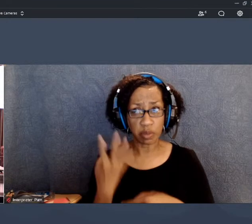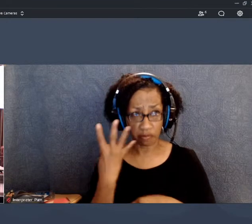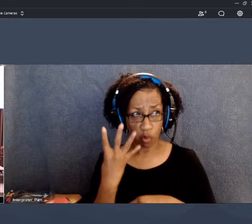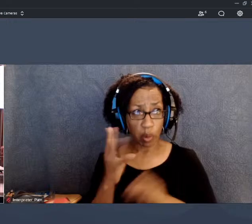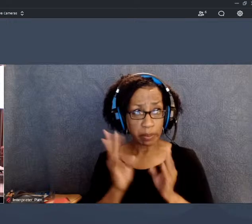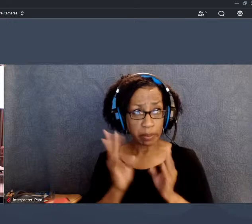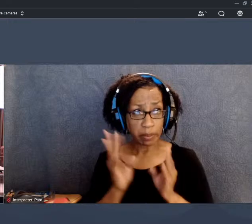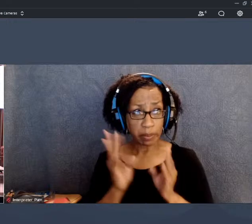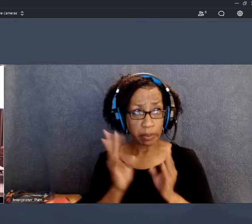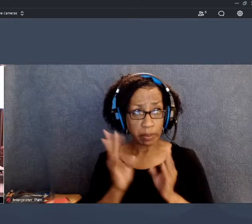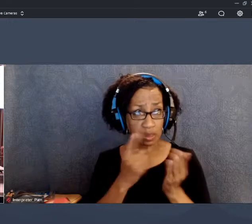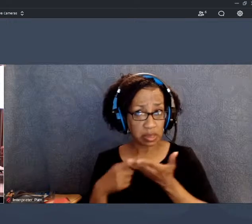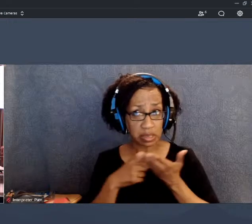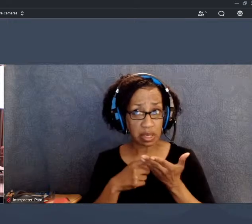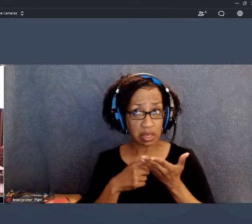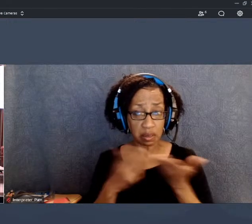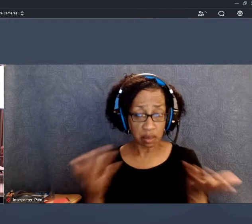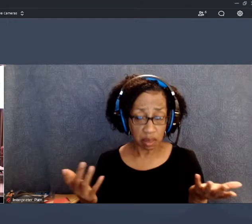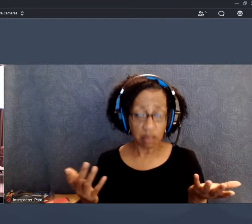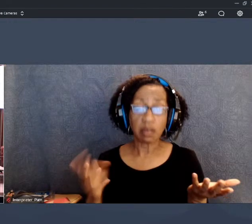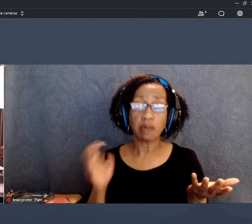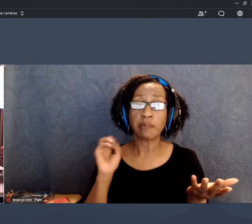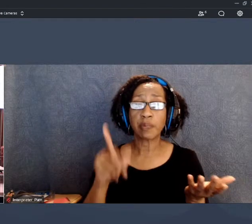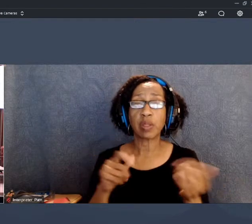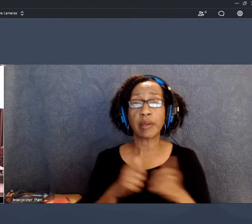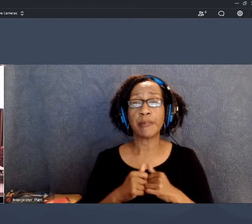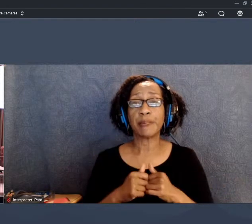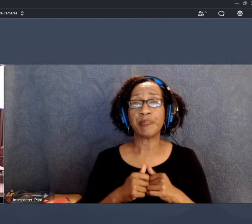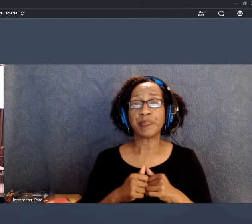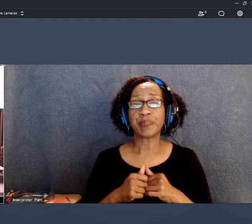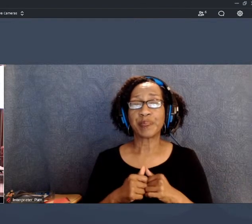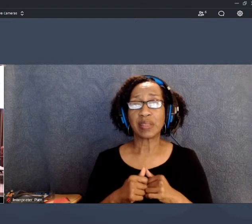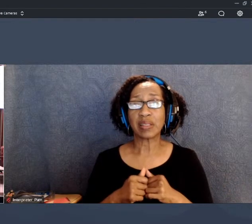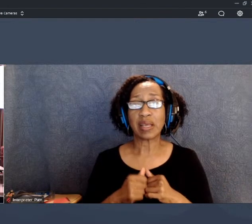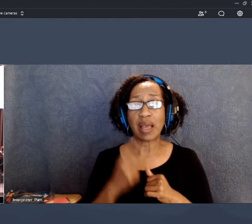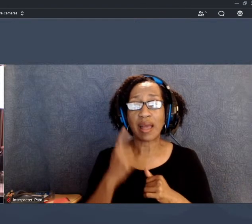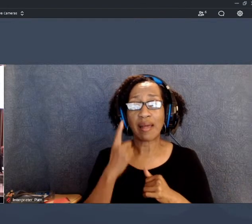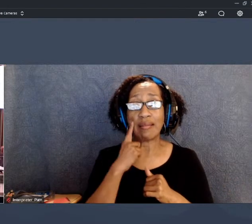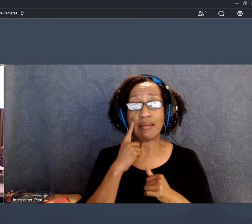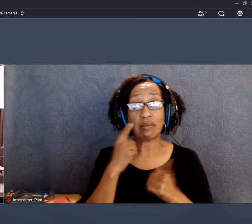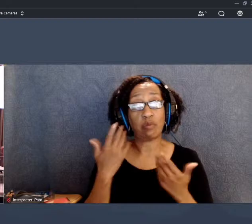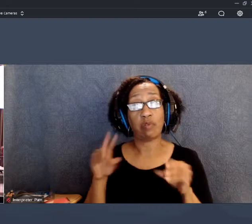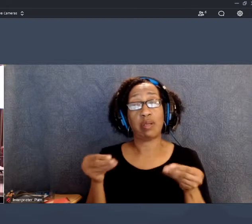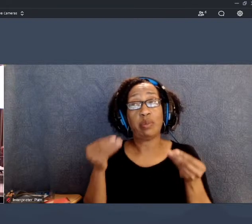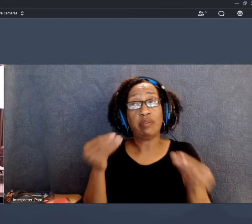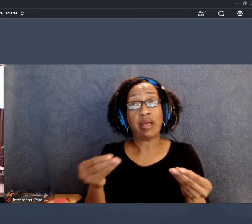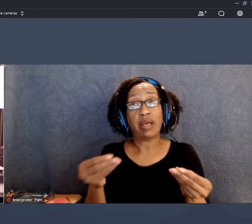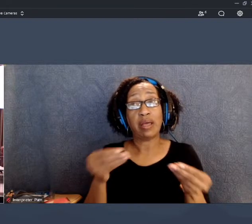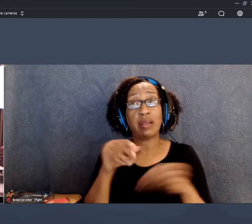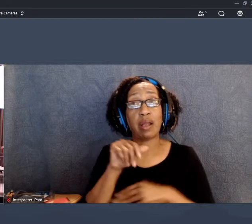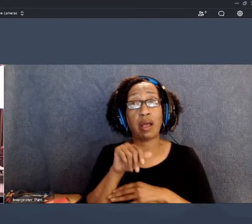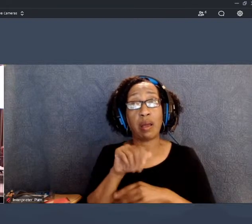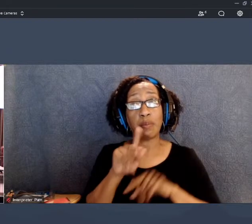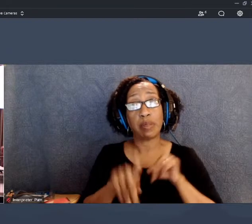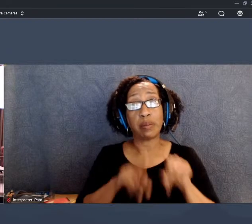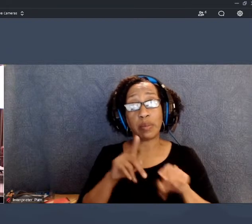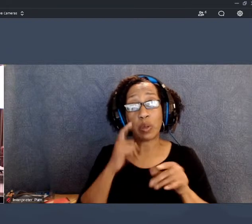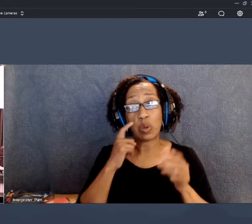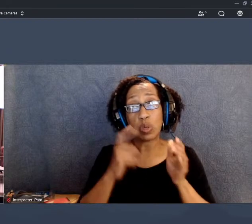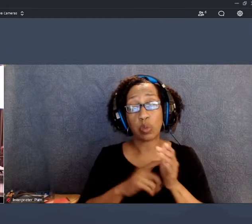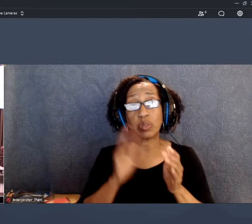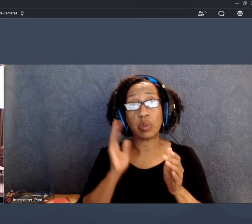been discussed? Okay. So with that, I would think that we provided public notice that this is going to be coming down the